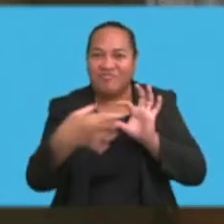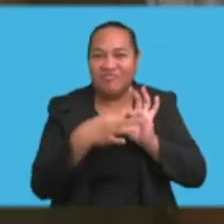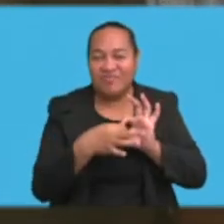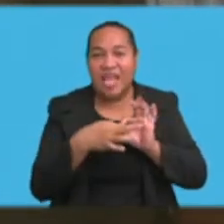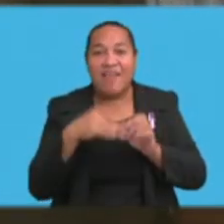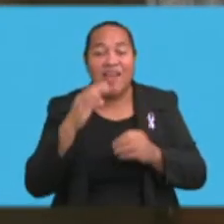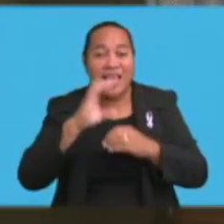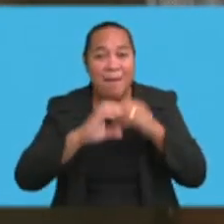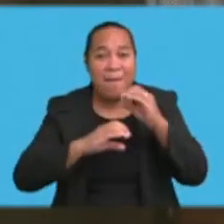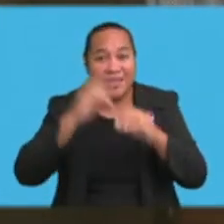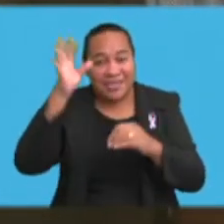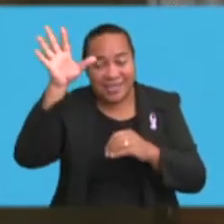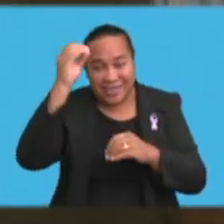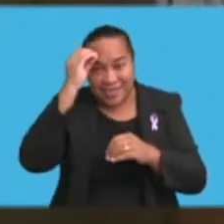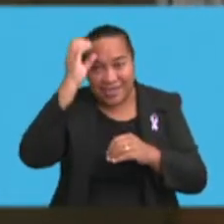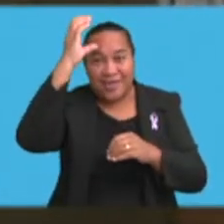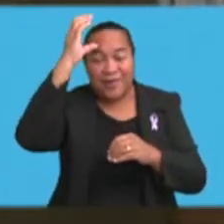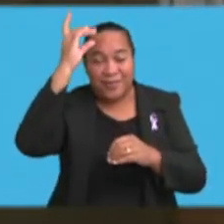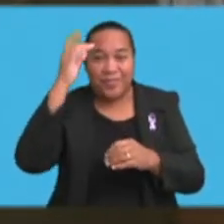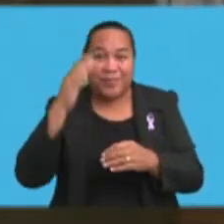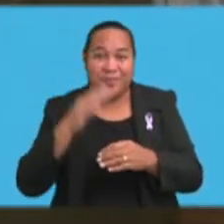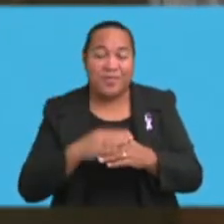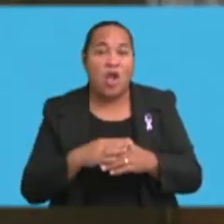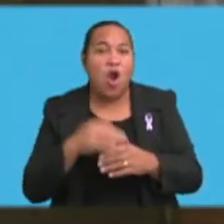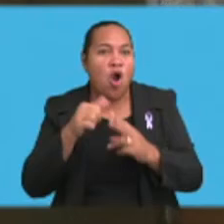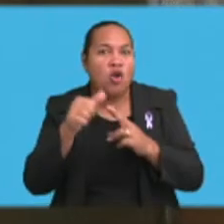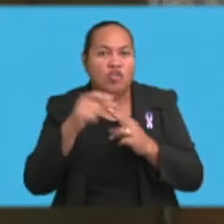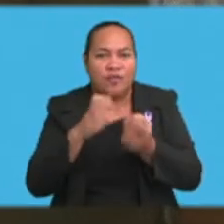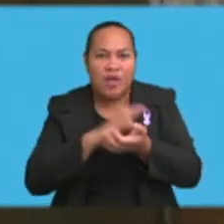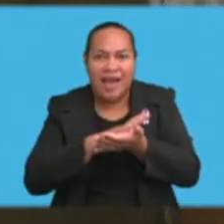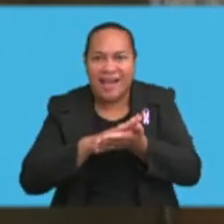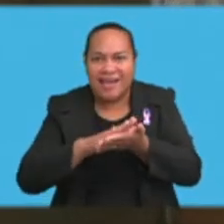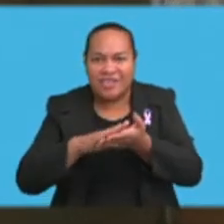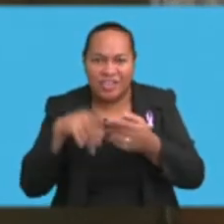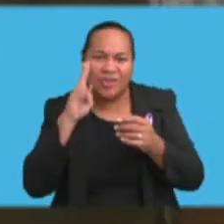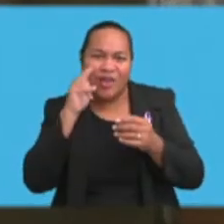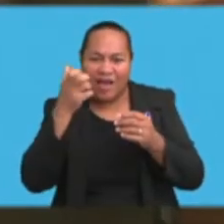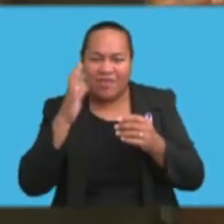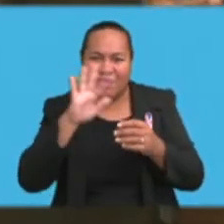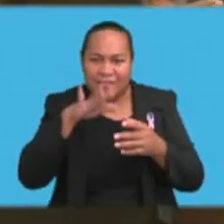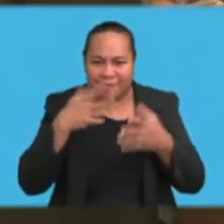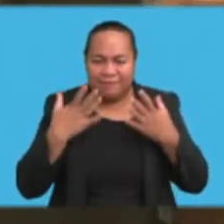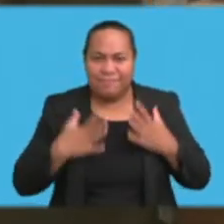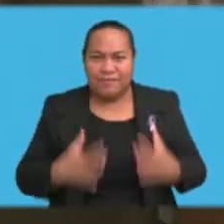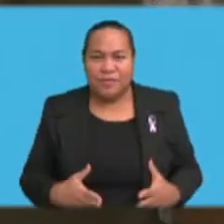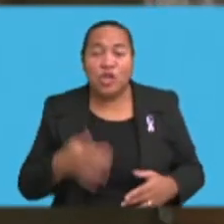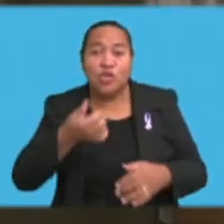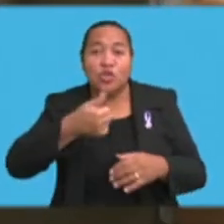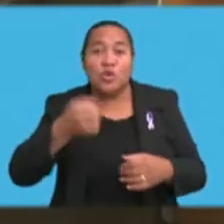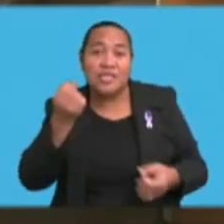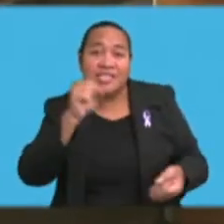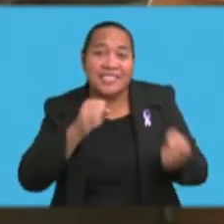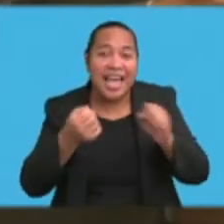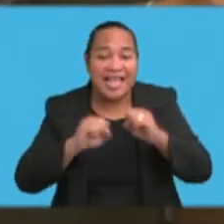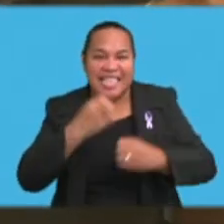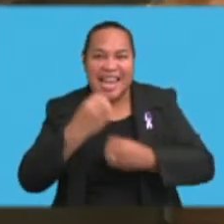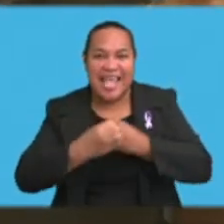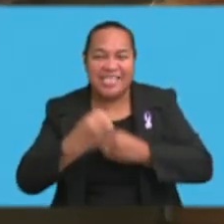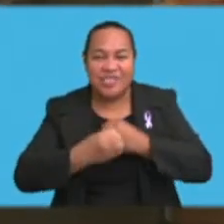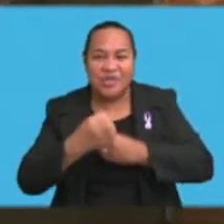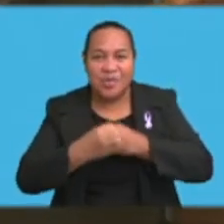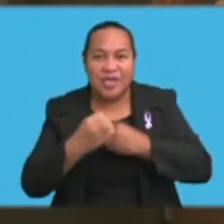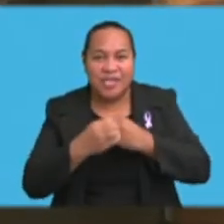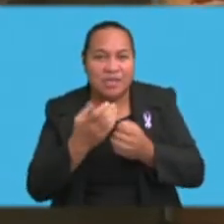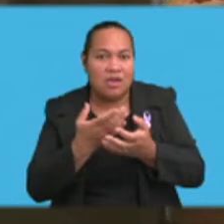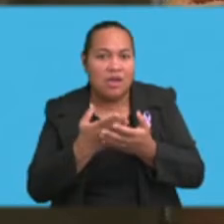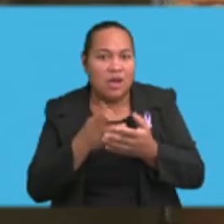capacity building workshops on occupational hygiene. Occupational hygiene means using science and engineering to look at, to